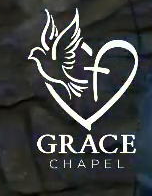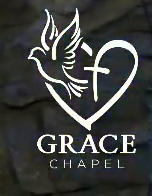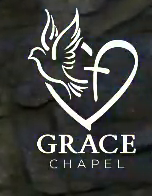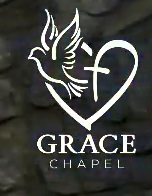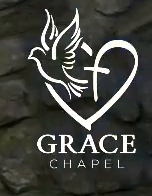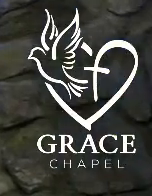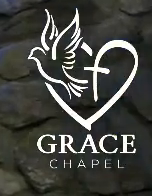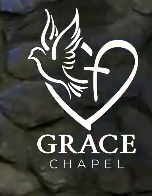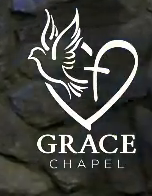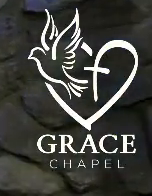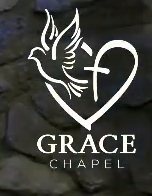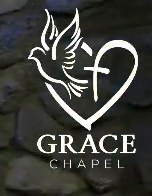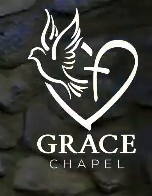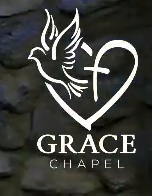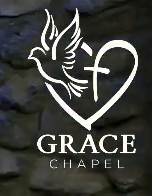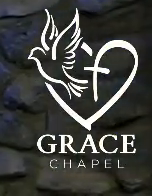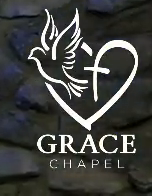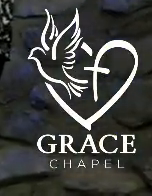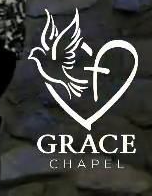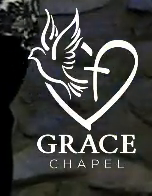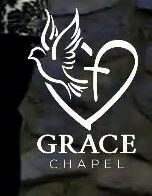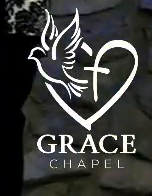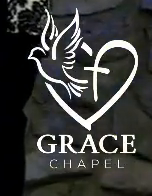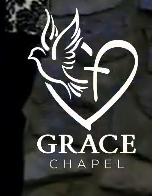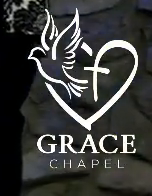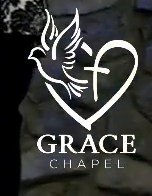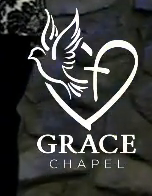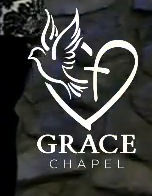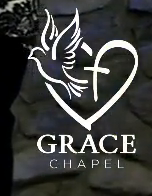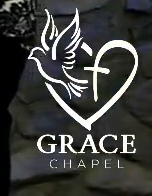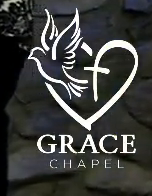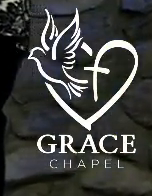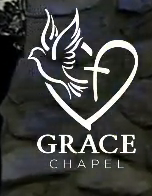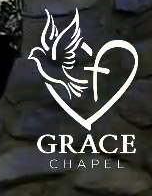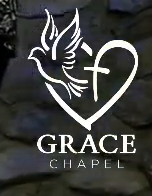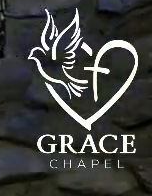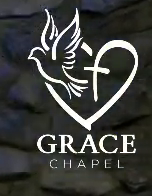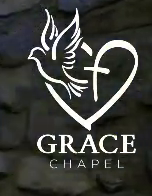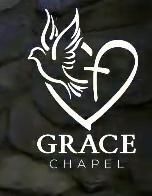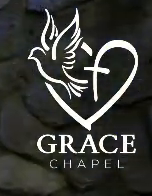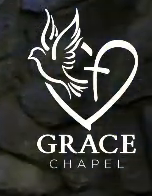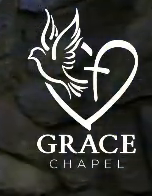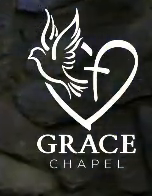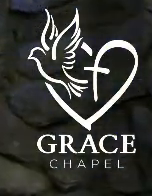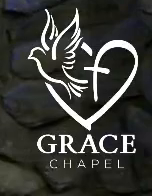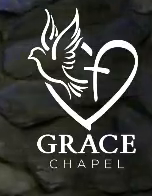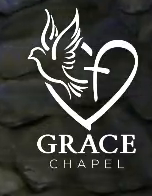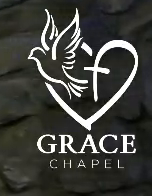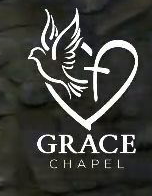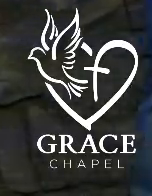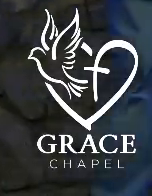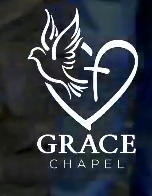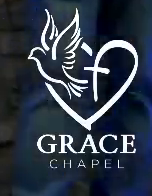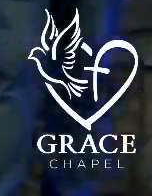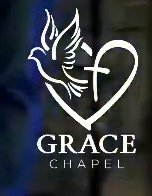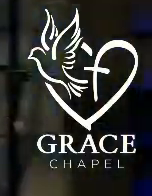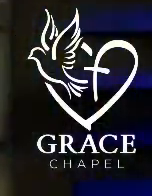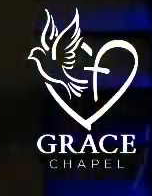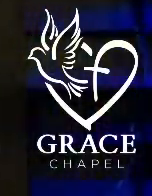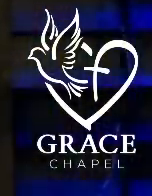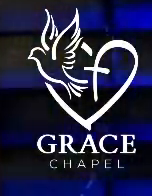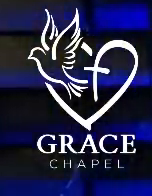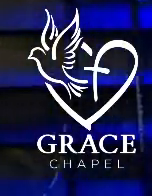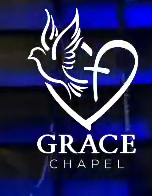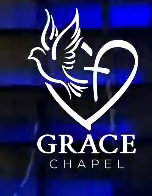receive of you today. And I bless him for that this morning. We're just so glad you're here. And I'll tell you the second thing in just a minute. But